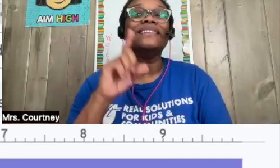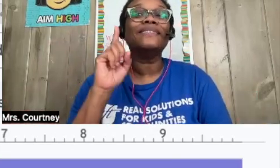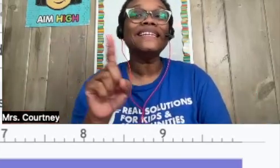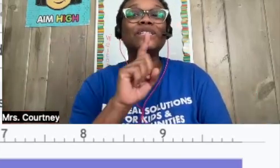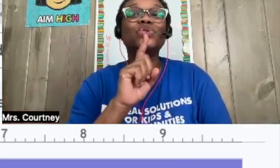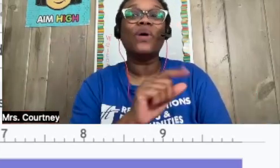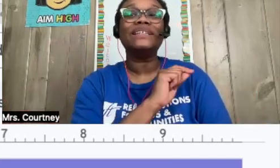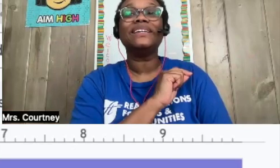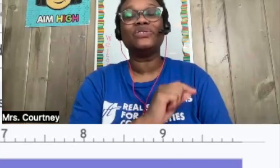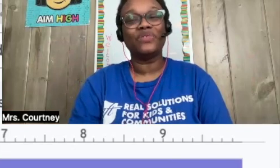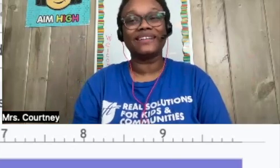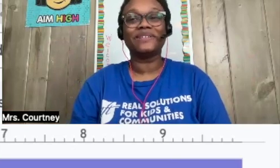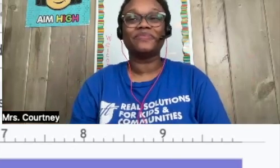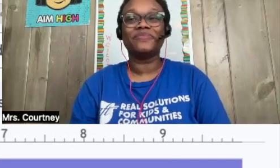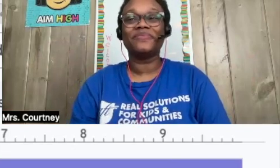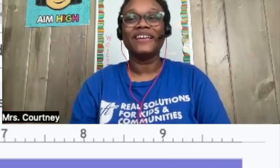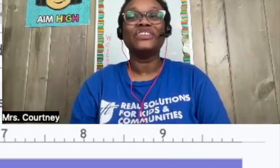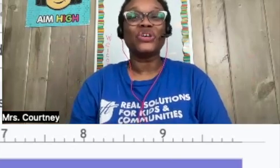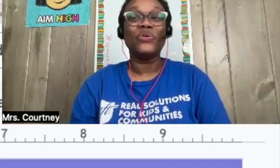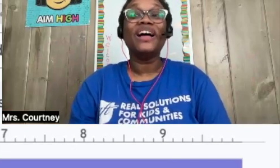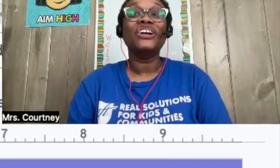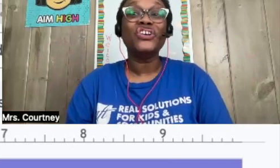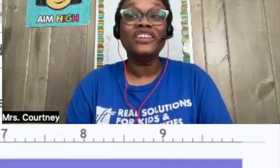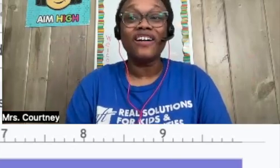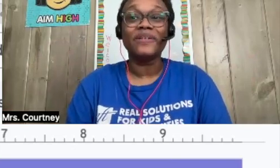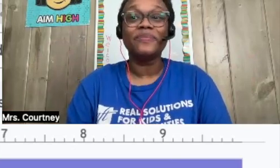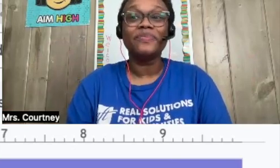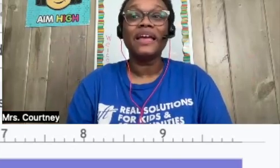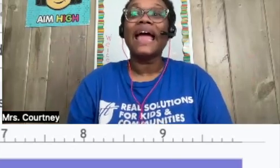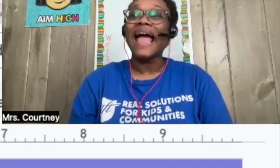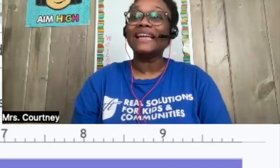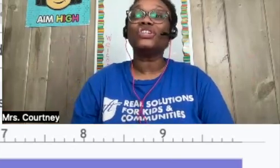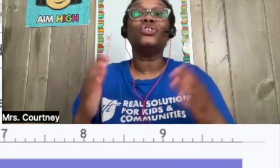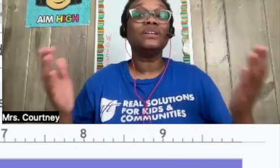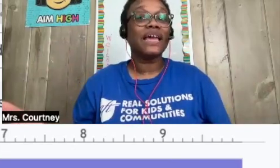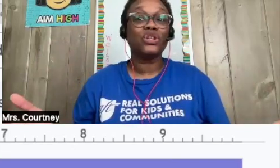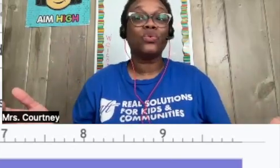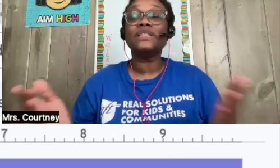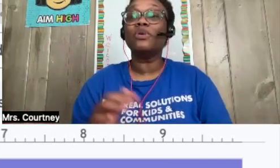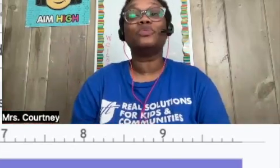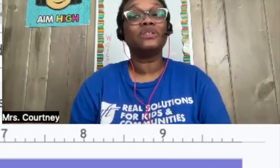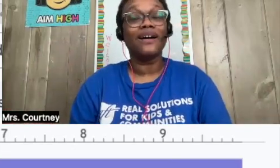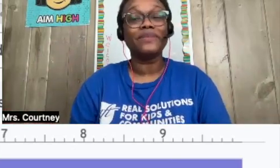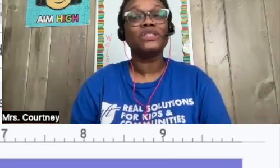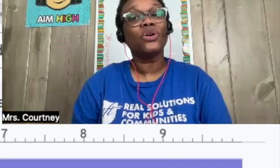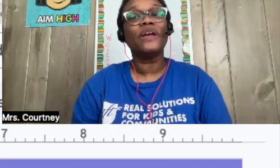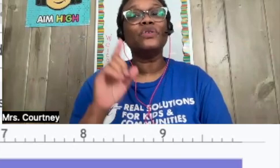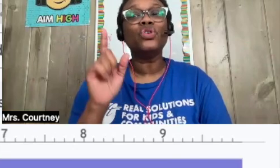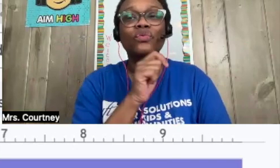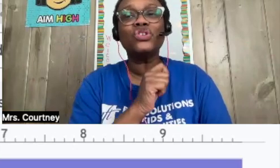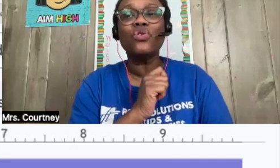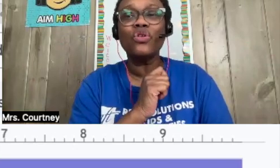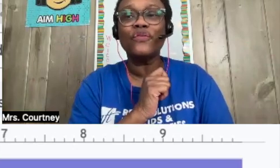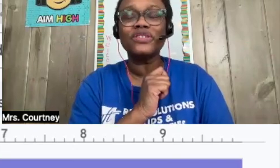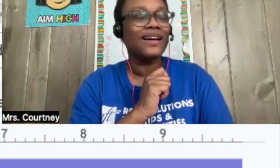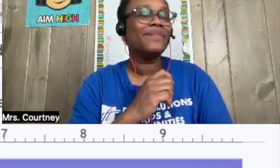goal is at least 20 correct. So good luck. And you can take the quiz multiple times. So if you